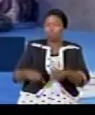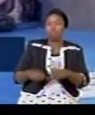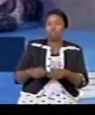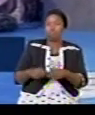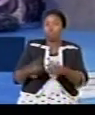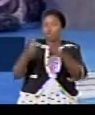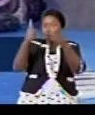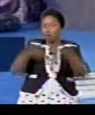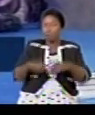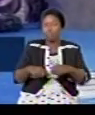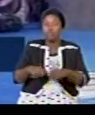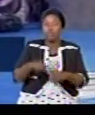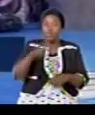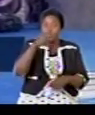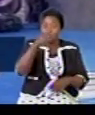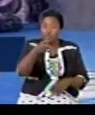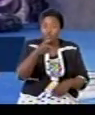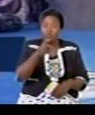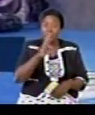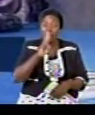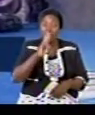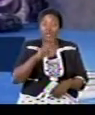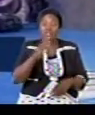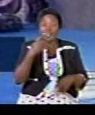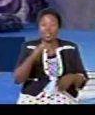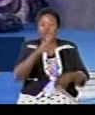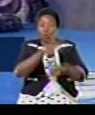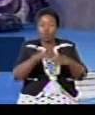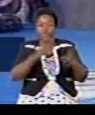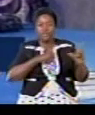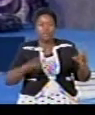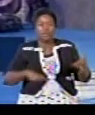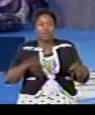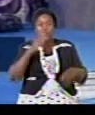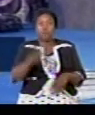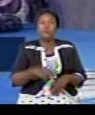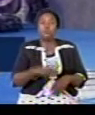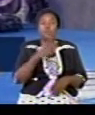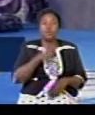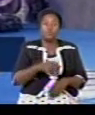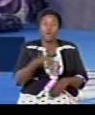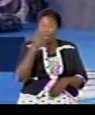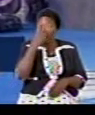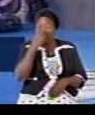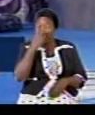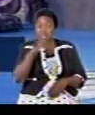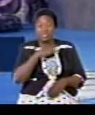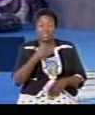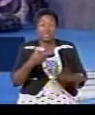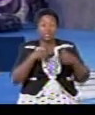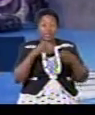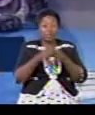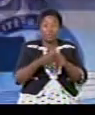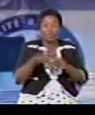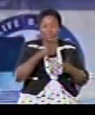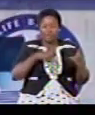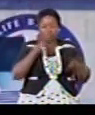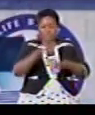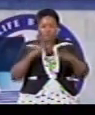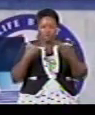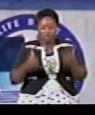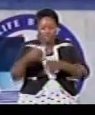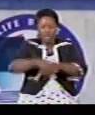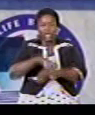you are the called of the Lord. Your eyesight is failing and the Lord is calling you tonight. He said,